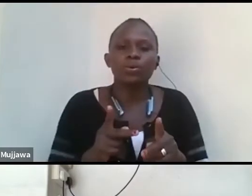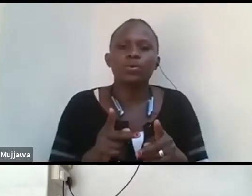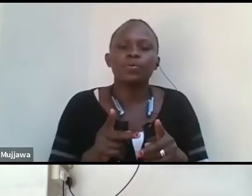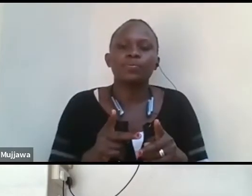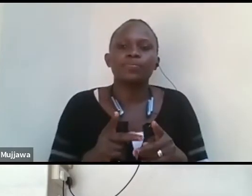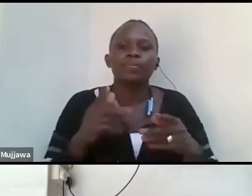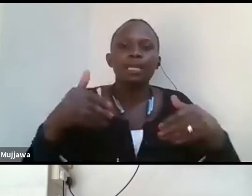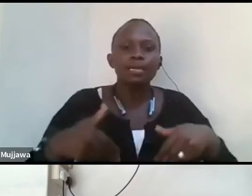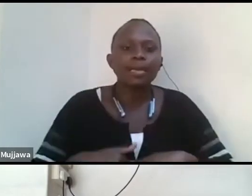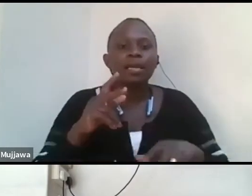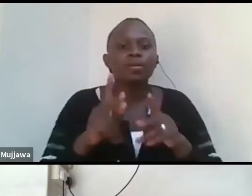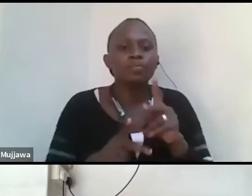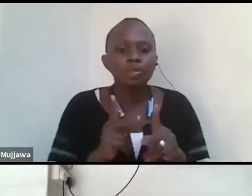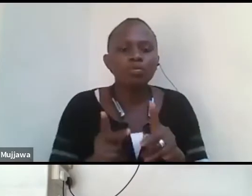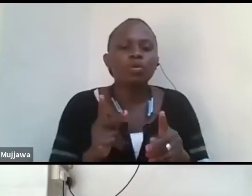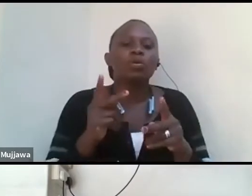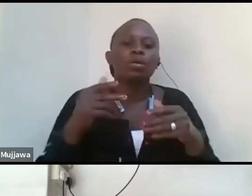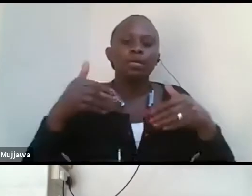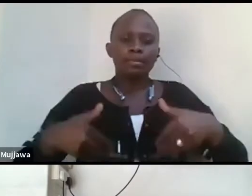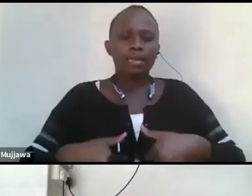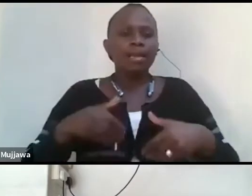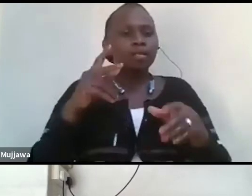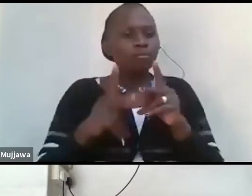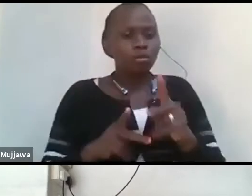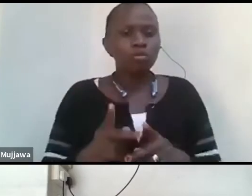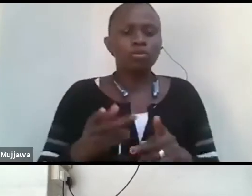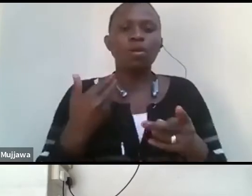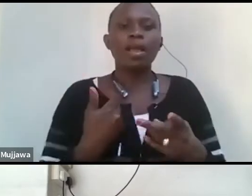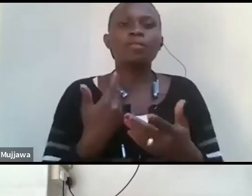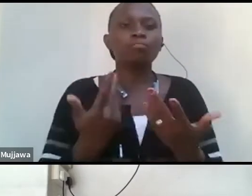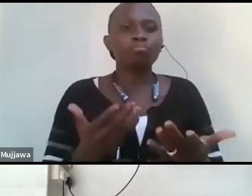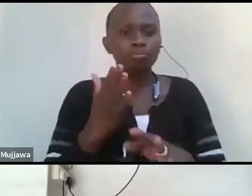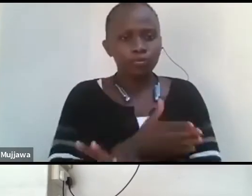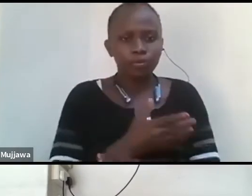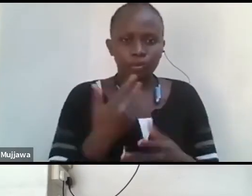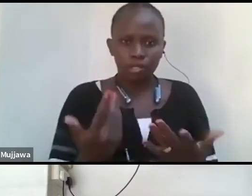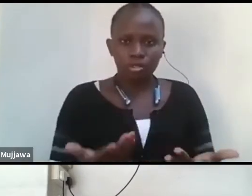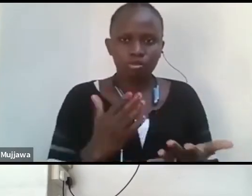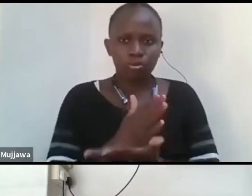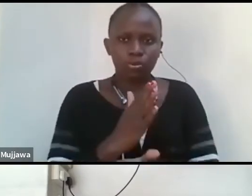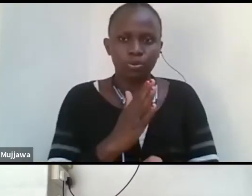not treating manufacturing as a rocket science.